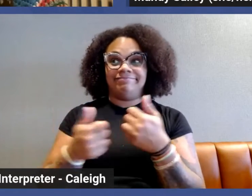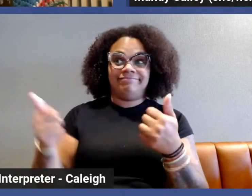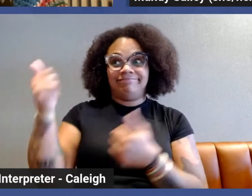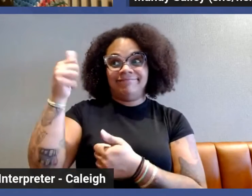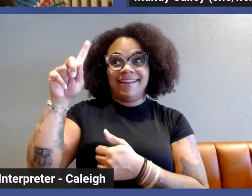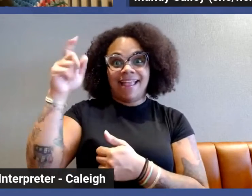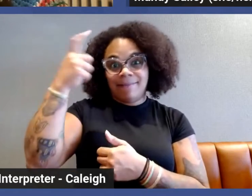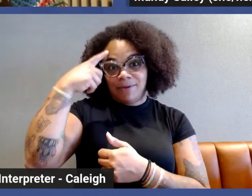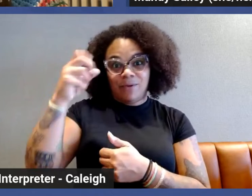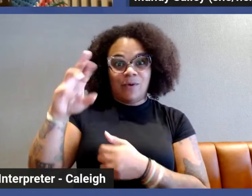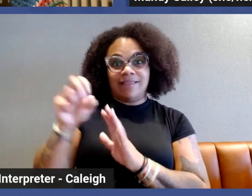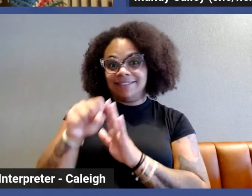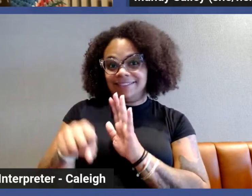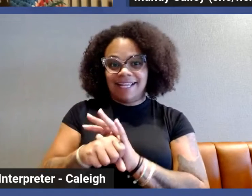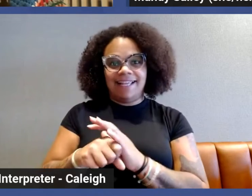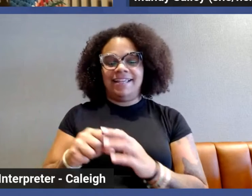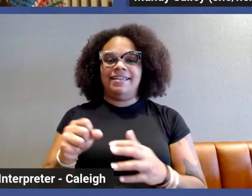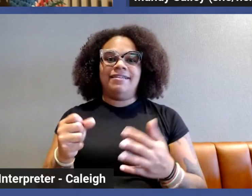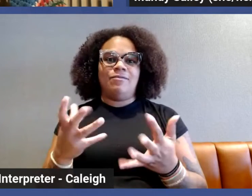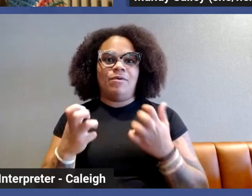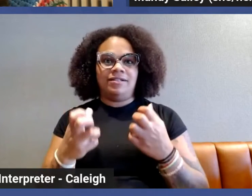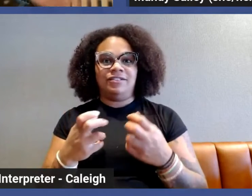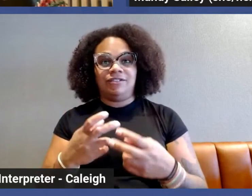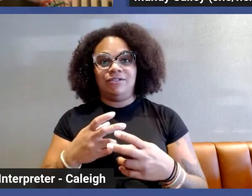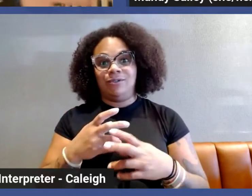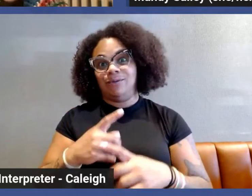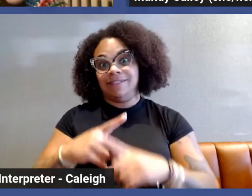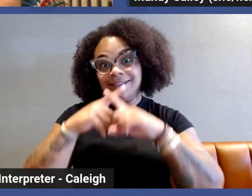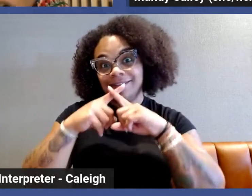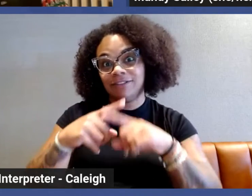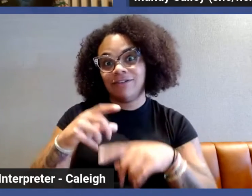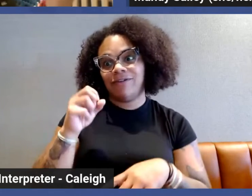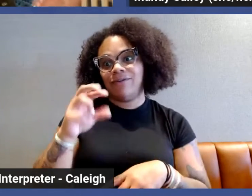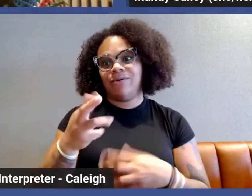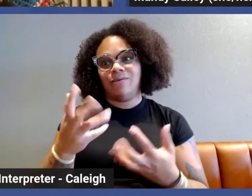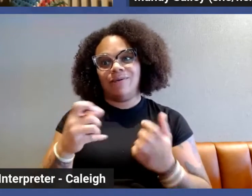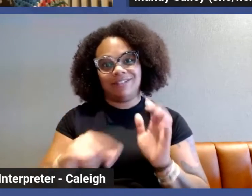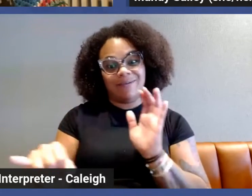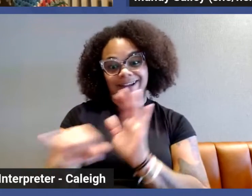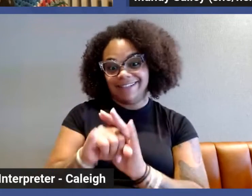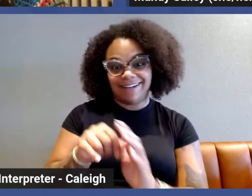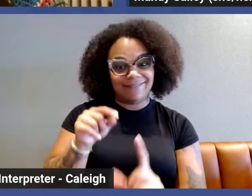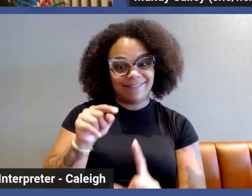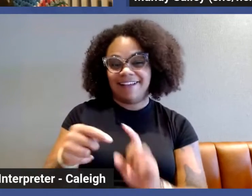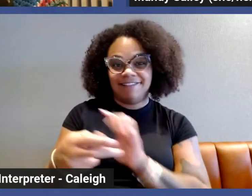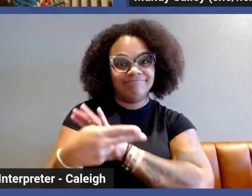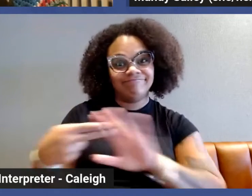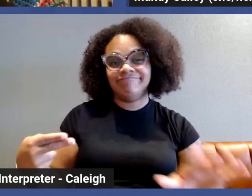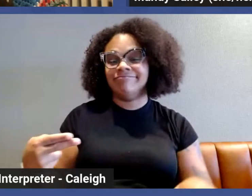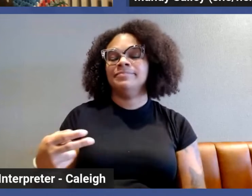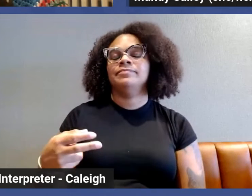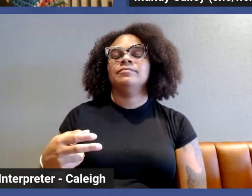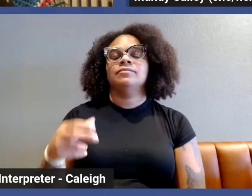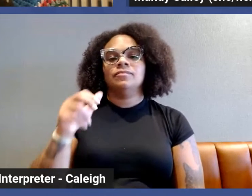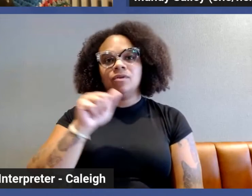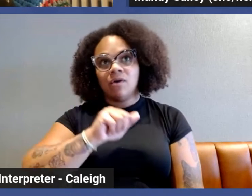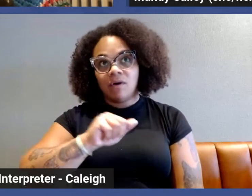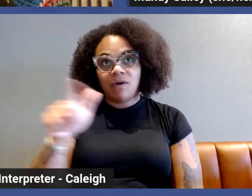wants to censor, or identify. All of these tools are